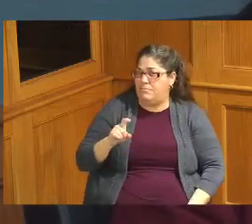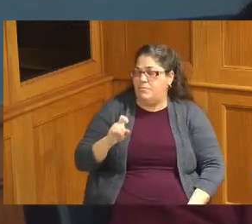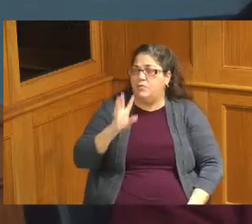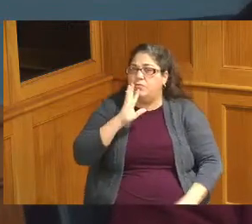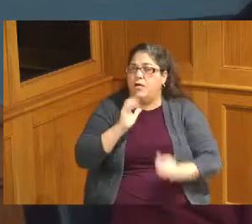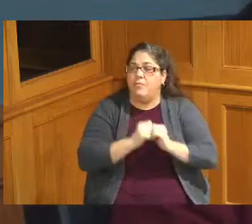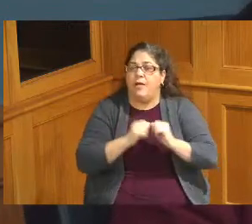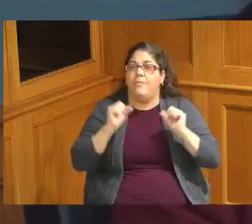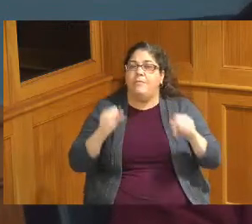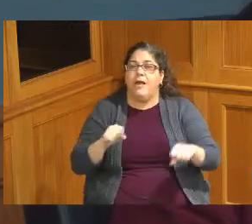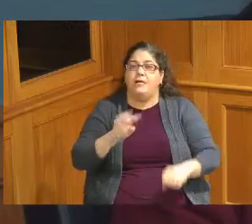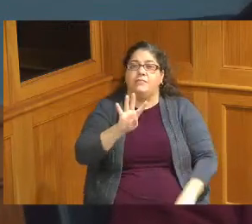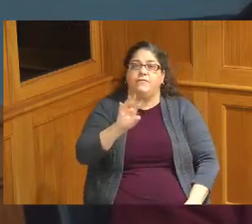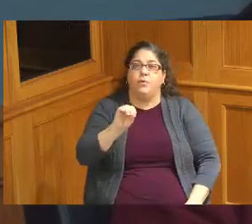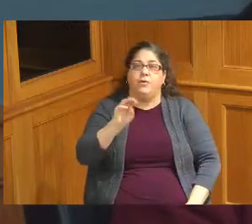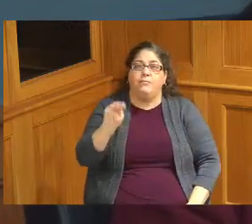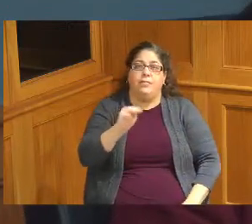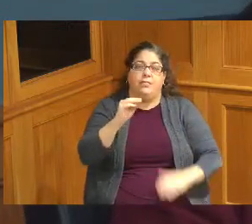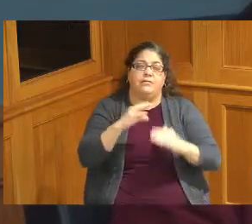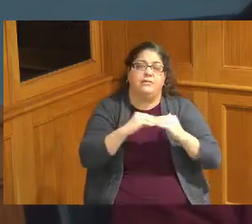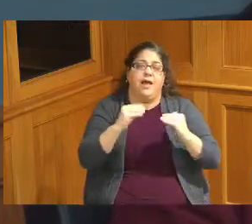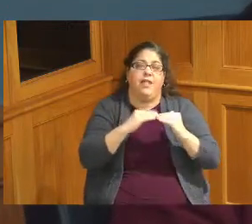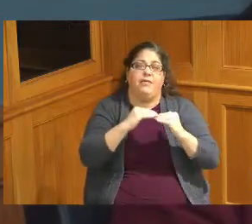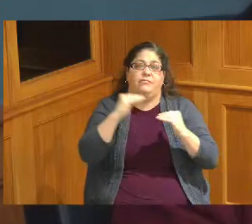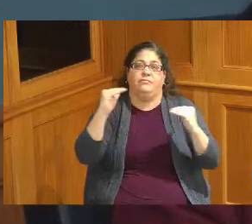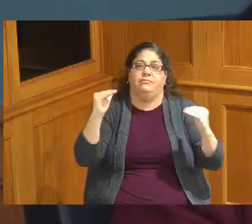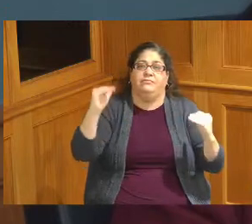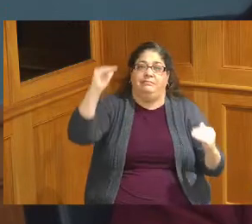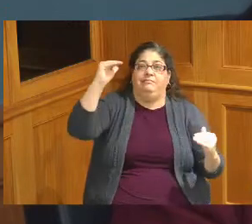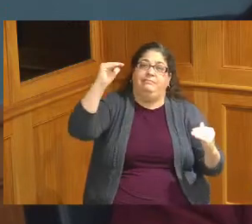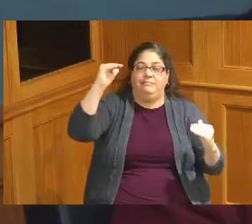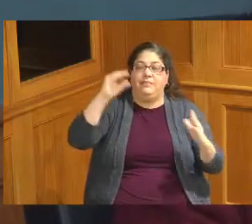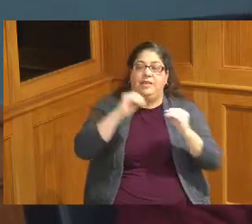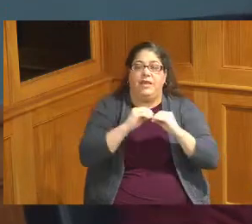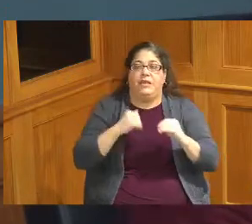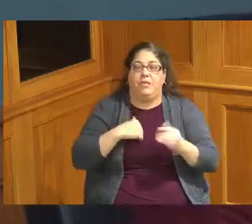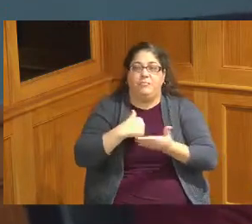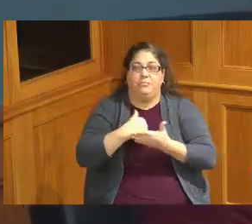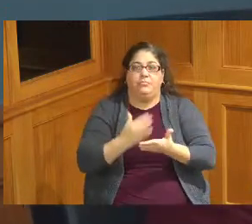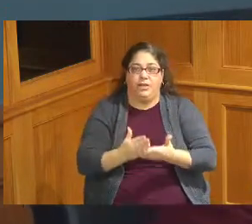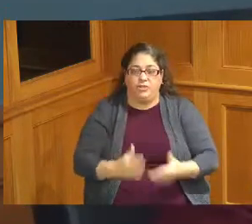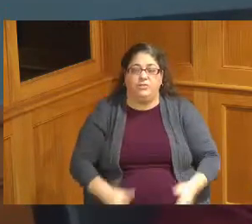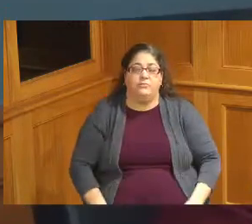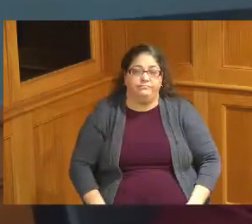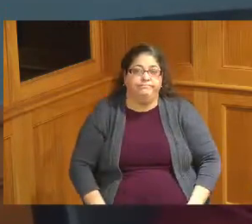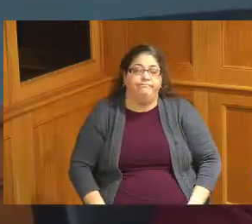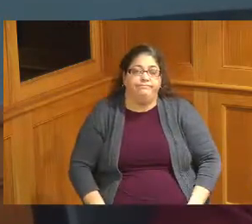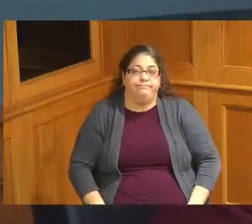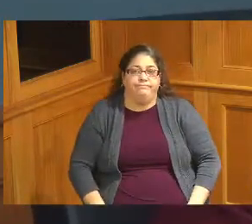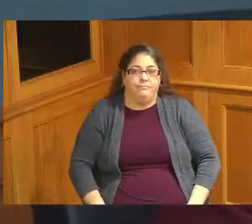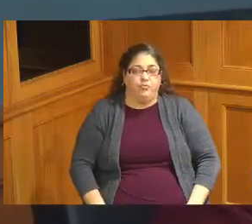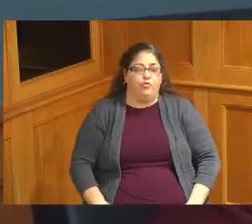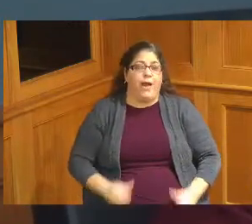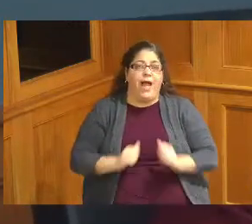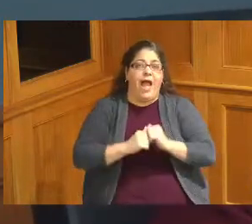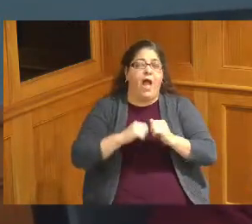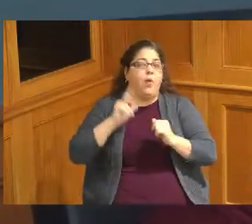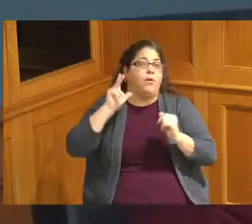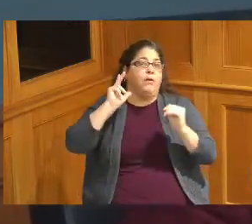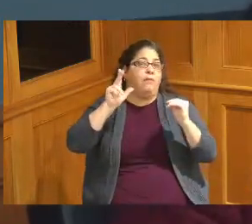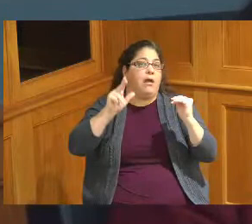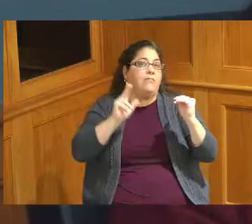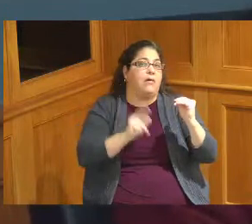about a possible 40 million gap in our budget. I know we're looking at other areas of cutting. So just that